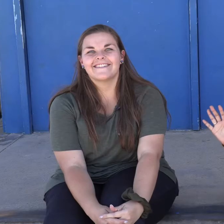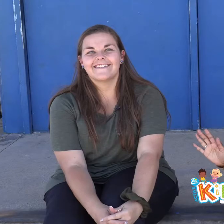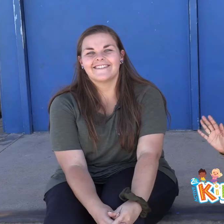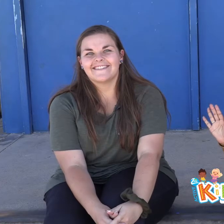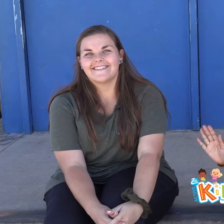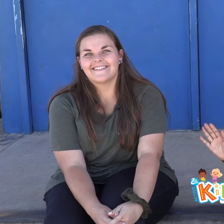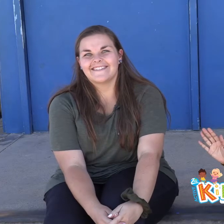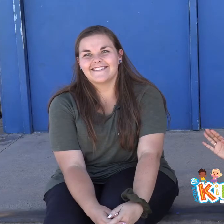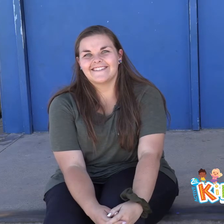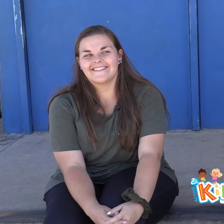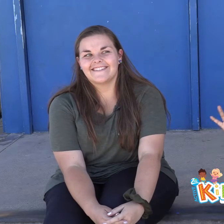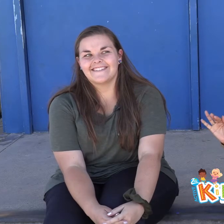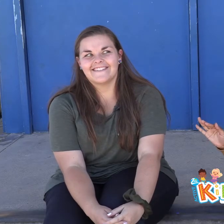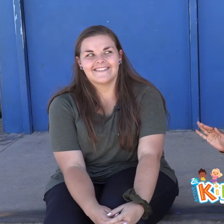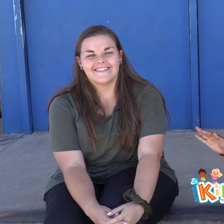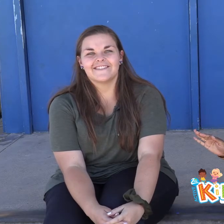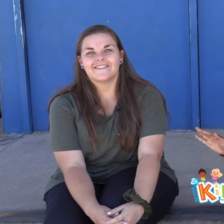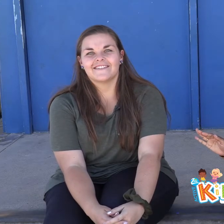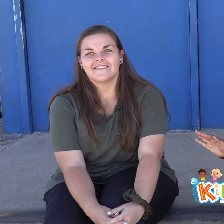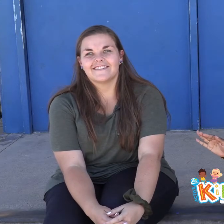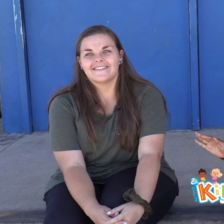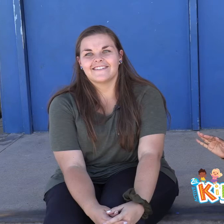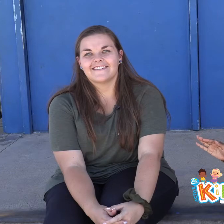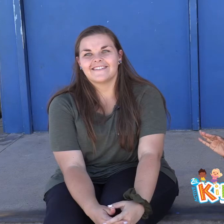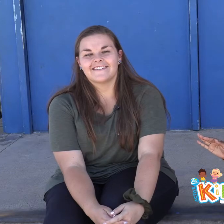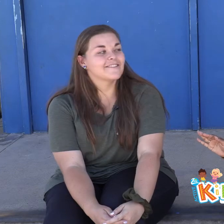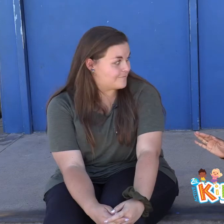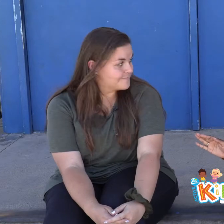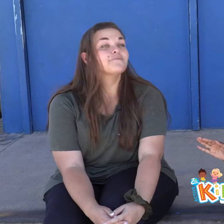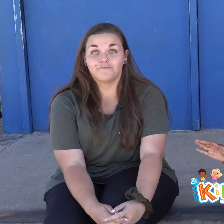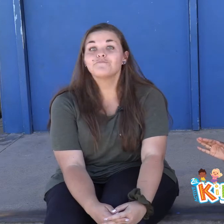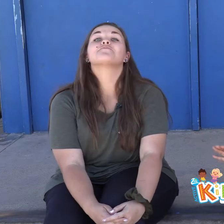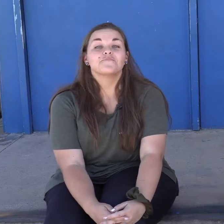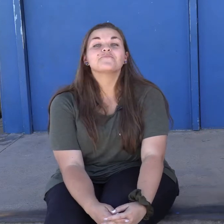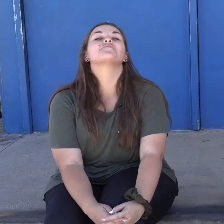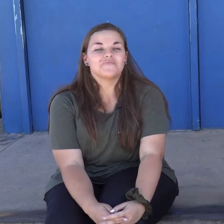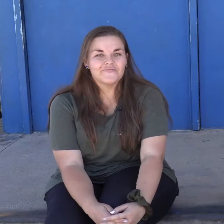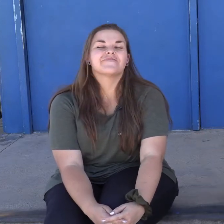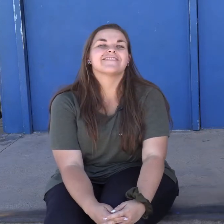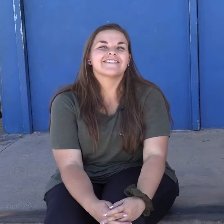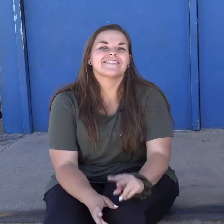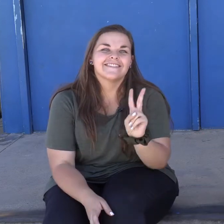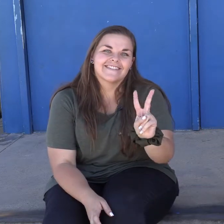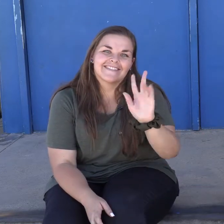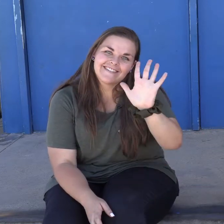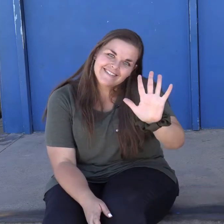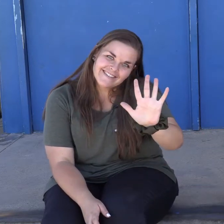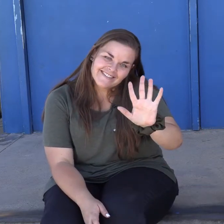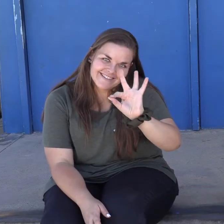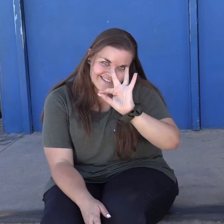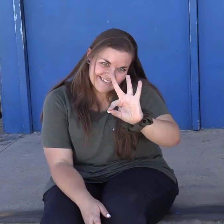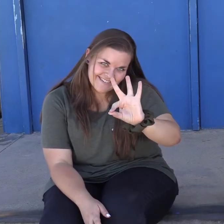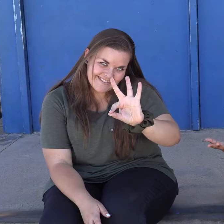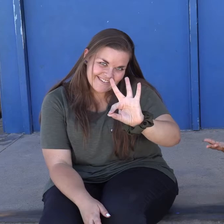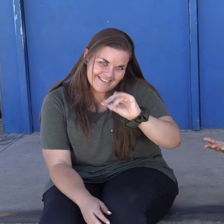So much learning, but we're not done yet, guys. Now we do have another lesson, and it is week 2, lesson